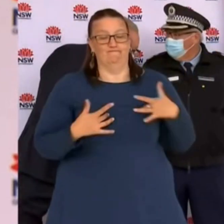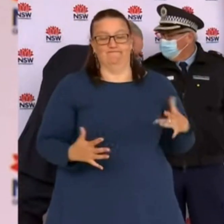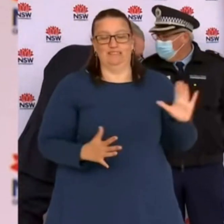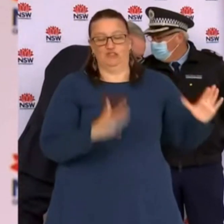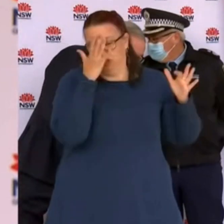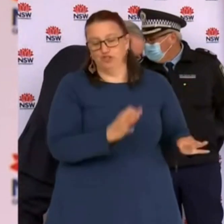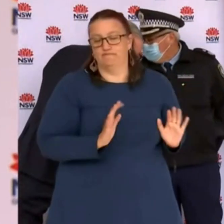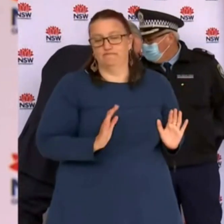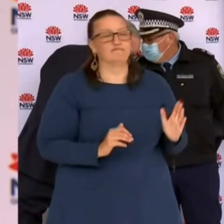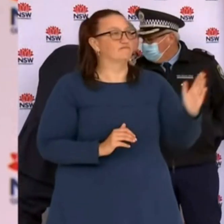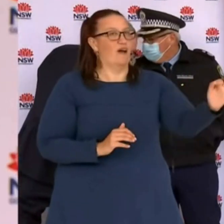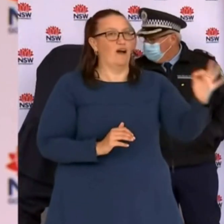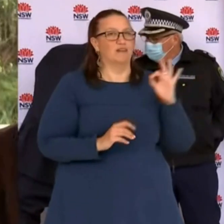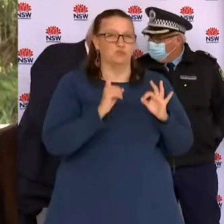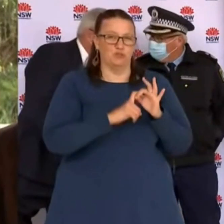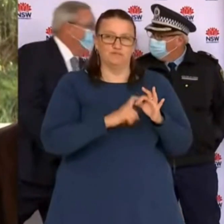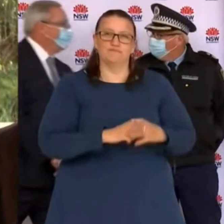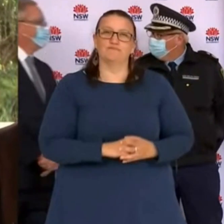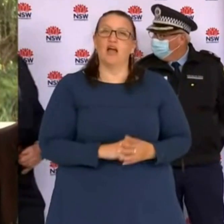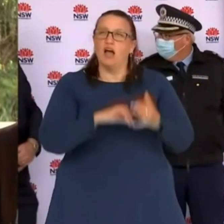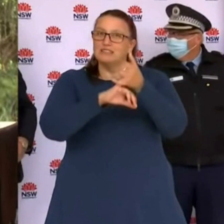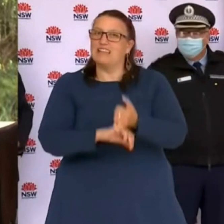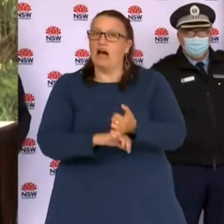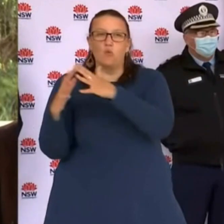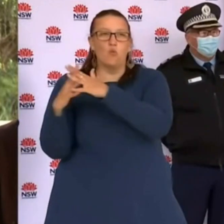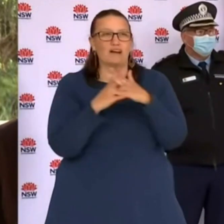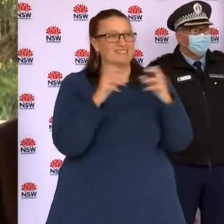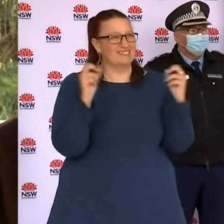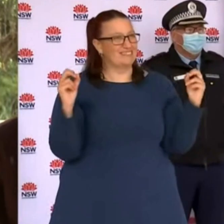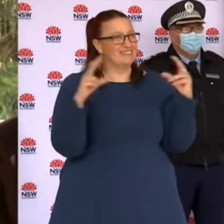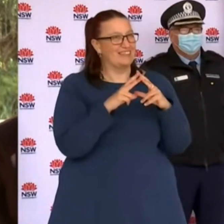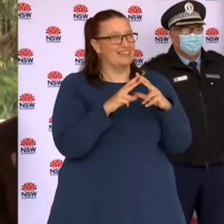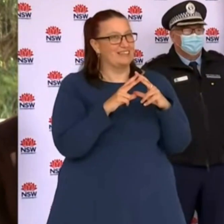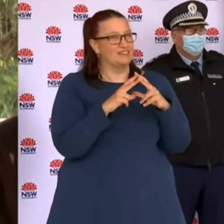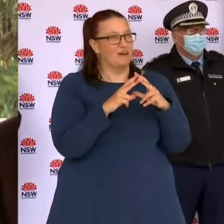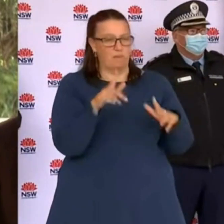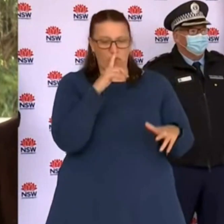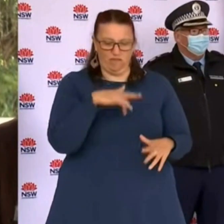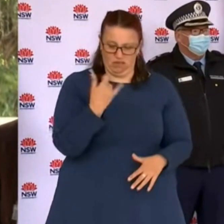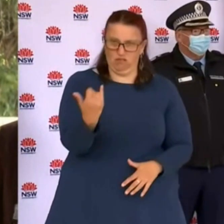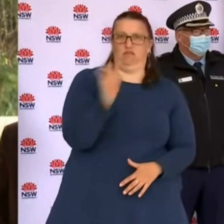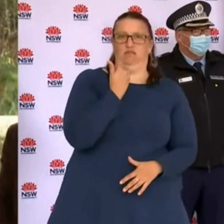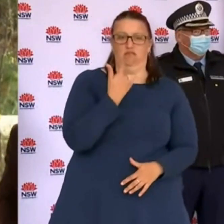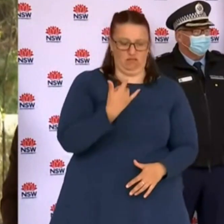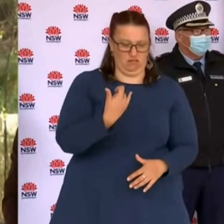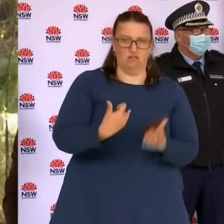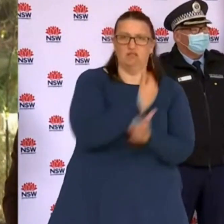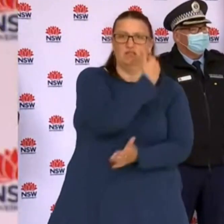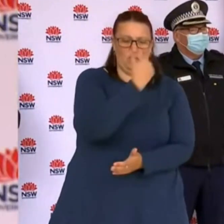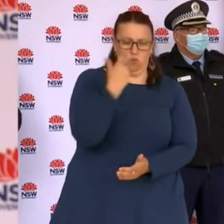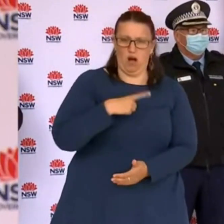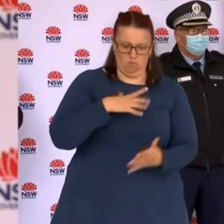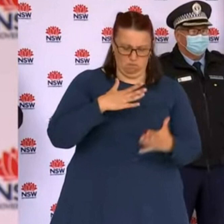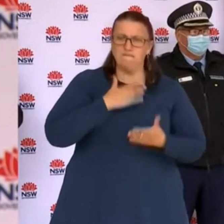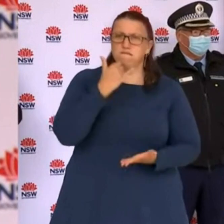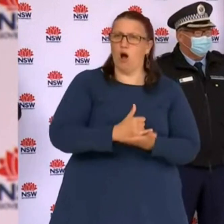feel that the southwestern suburbs are perhaps being unfairly singled out and maybe even blamed for an outbreak that started in the eastern suburbs? Oh,